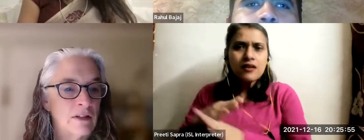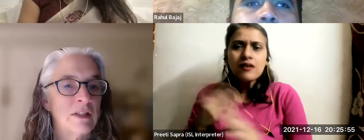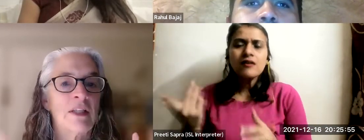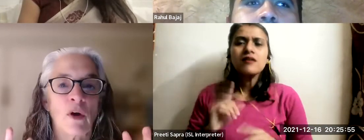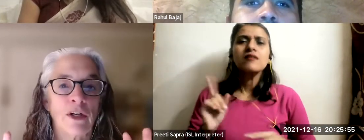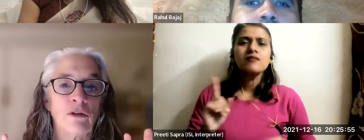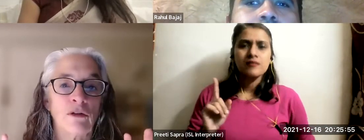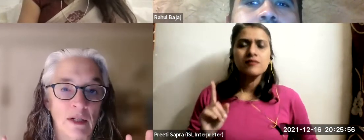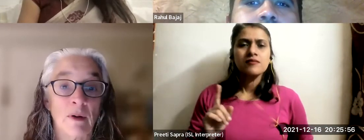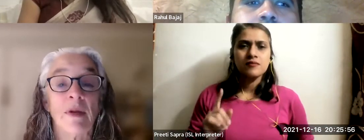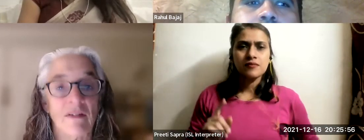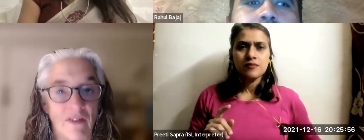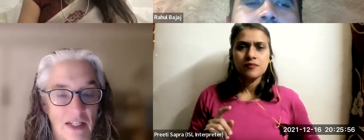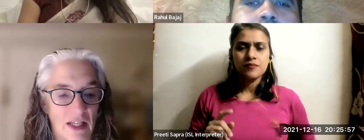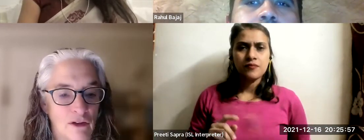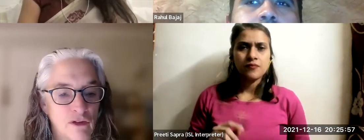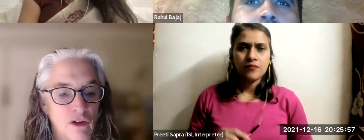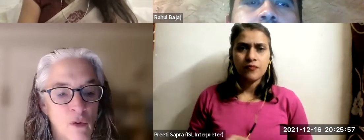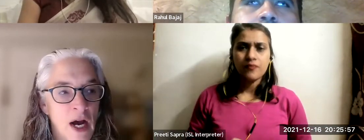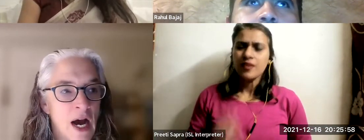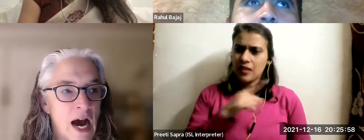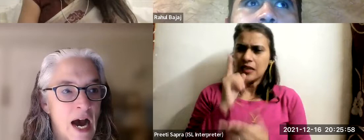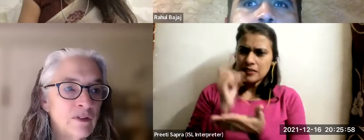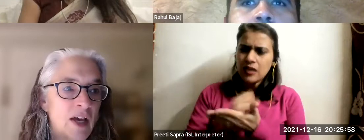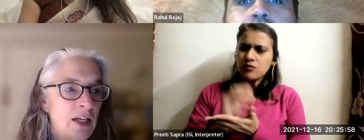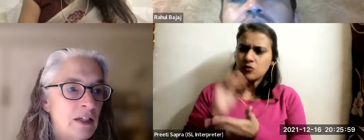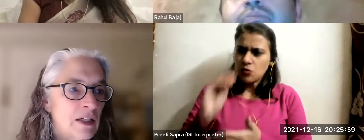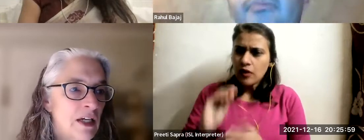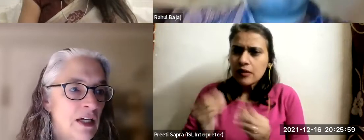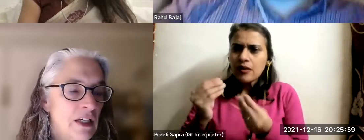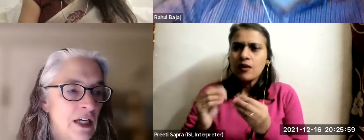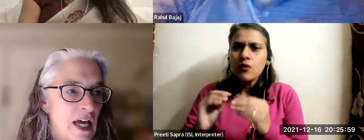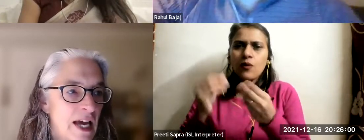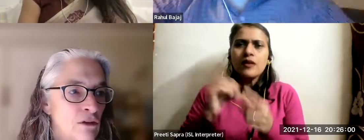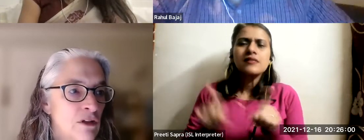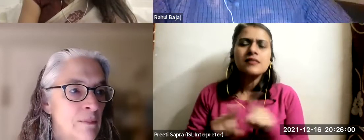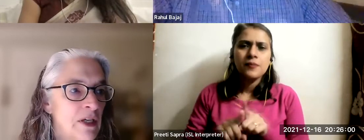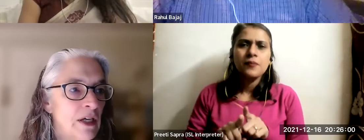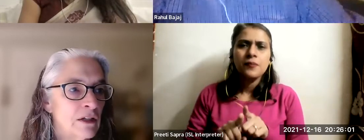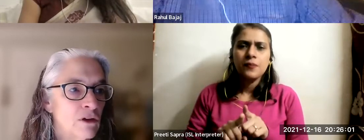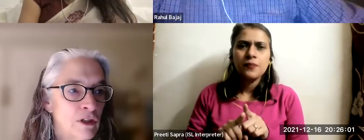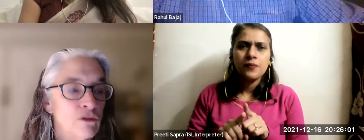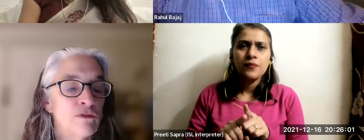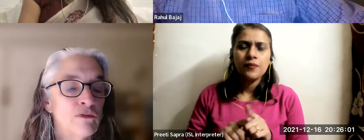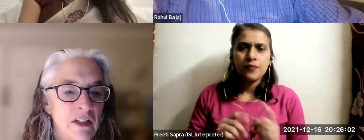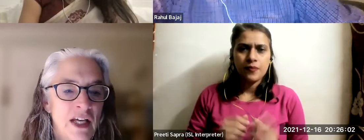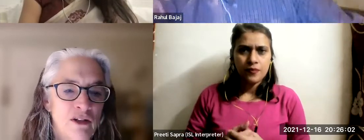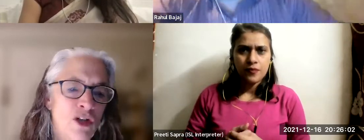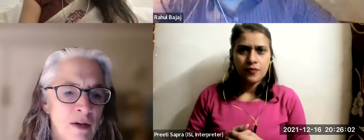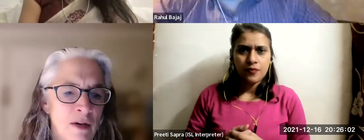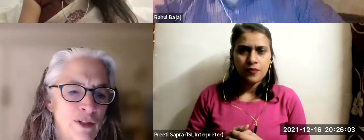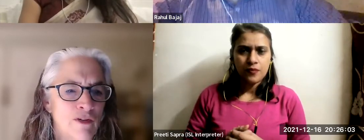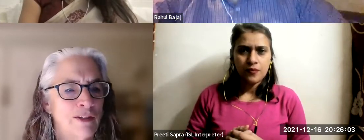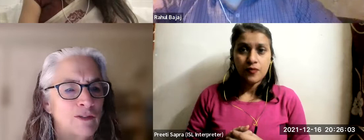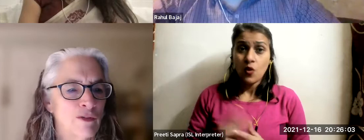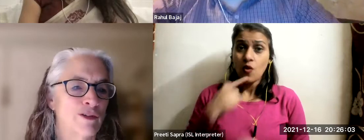and they want to do the minimum, if anything. So I would say anger can be a true feeling that you can talk